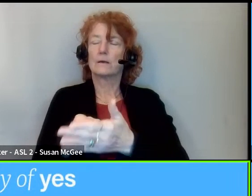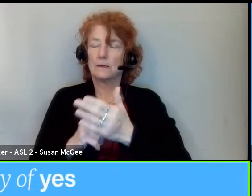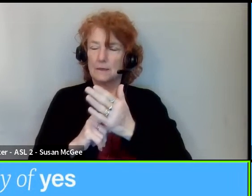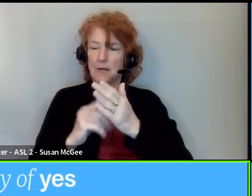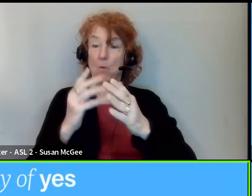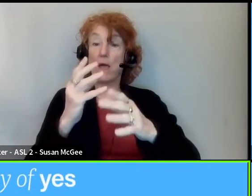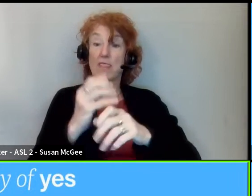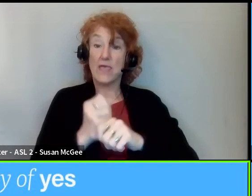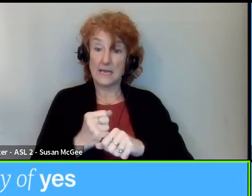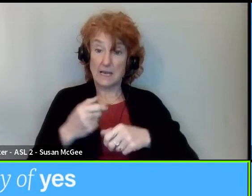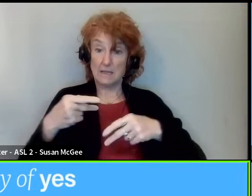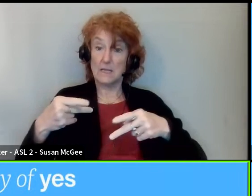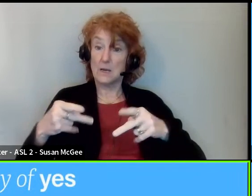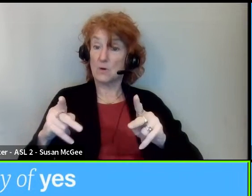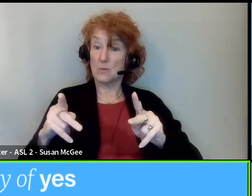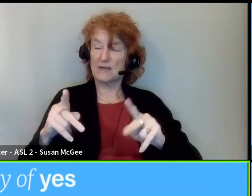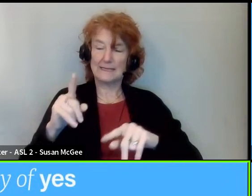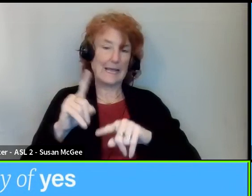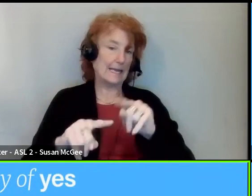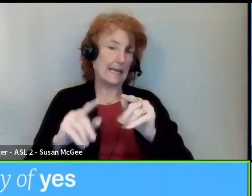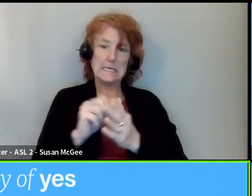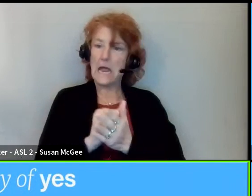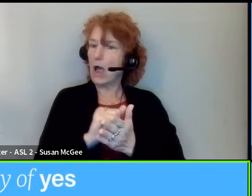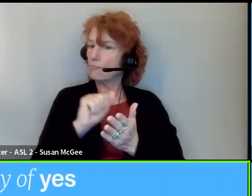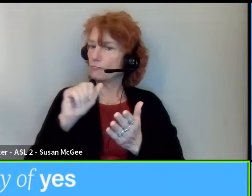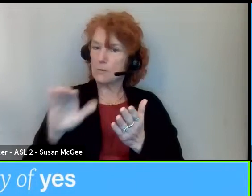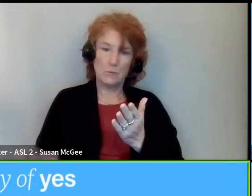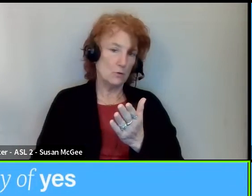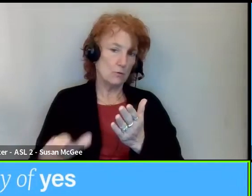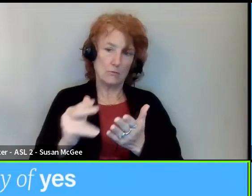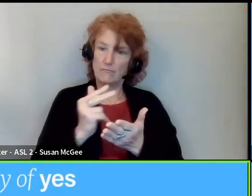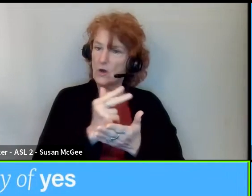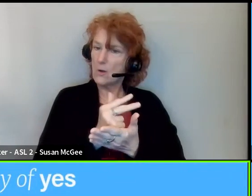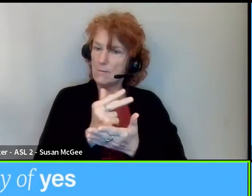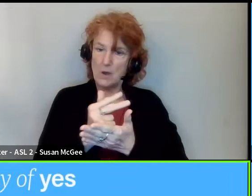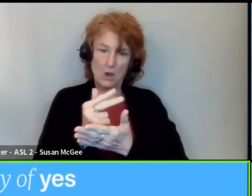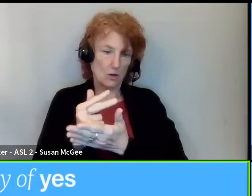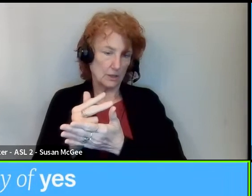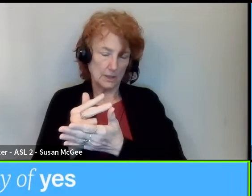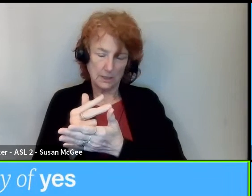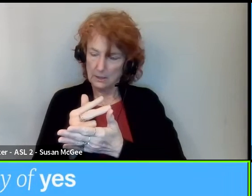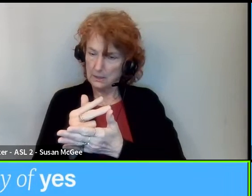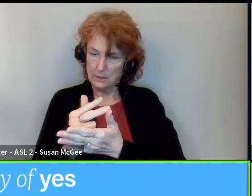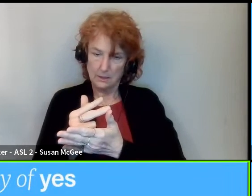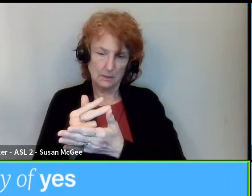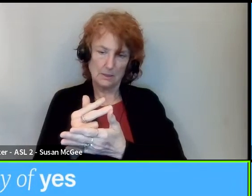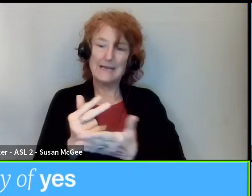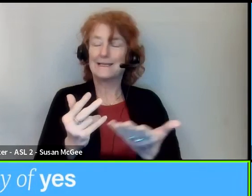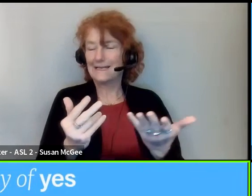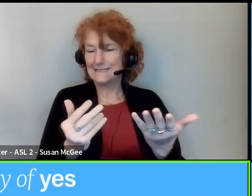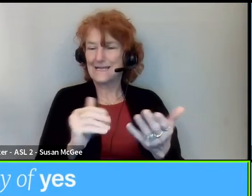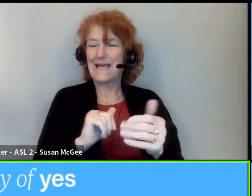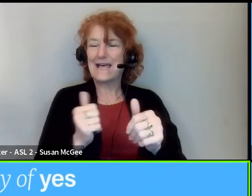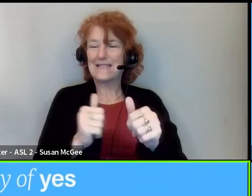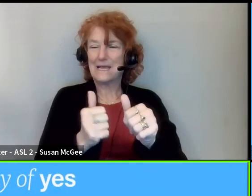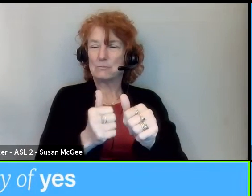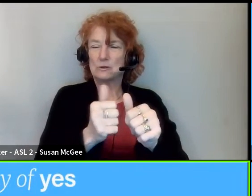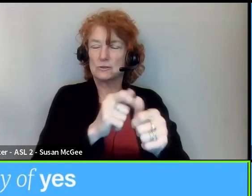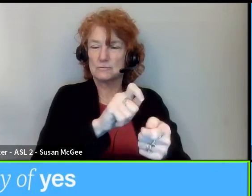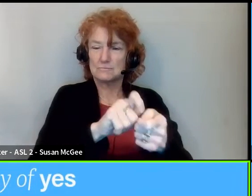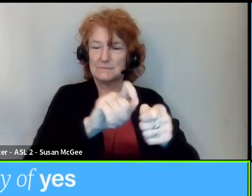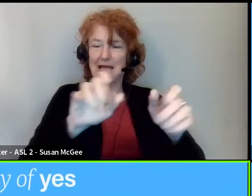to remove existing parking. No existing parking will be able to be removed unless they pursue a discretionary action to remove that